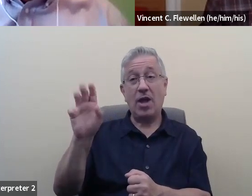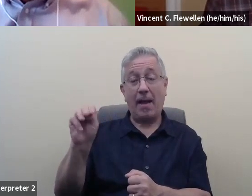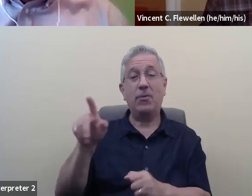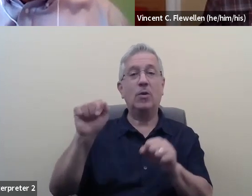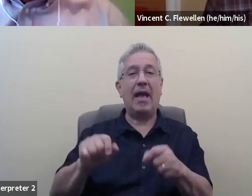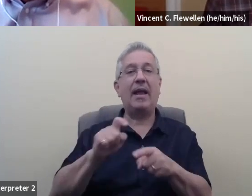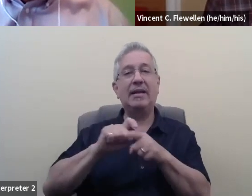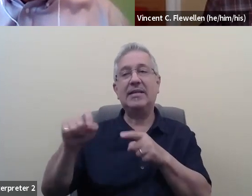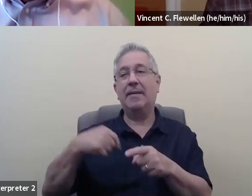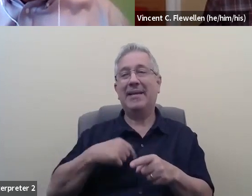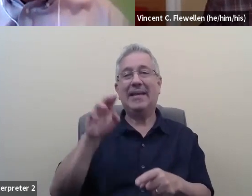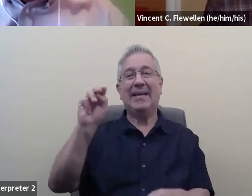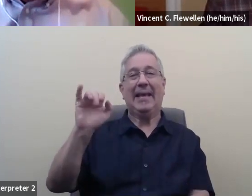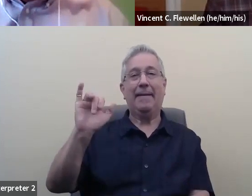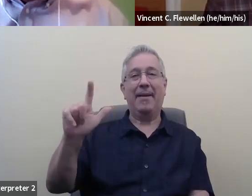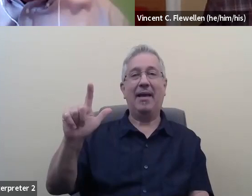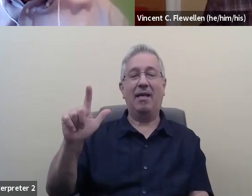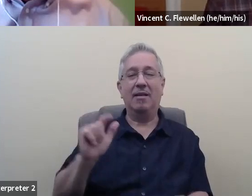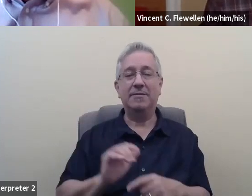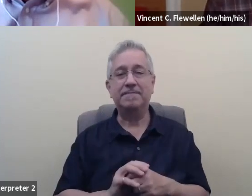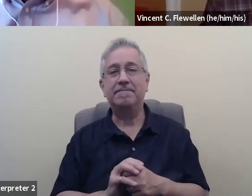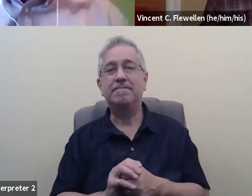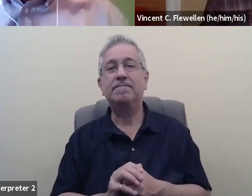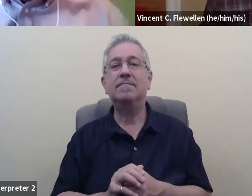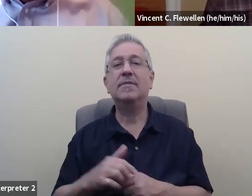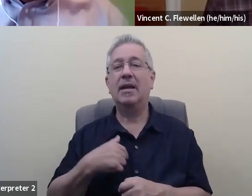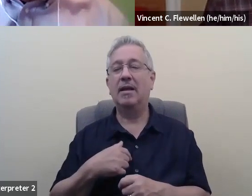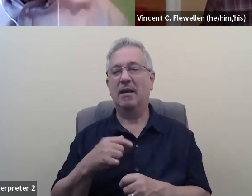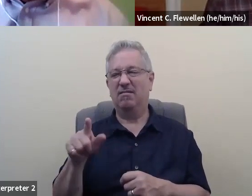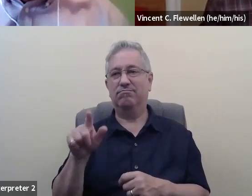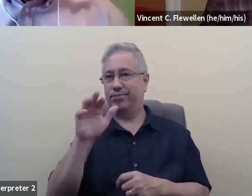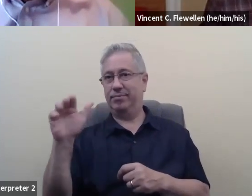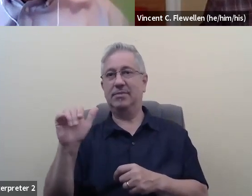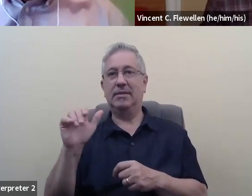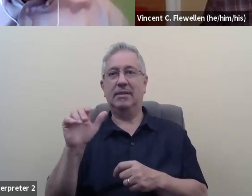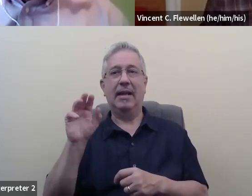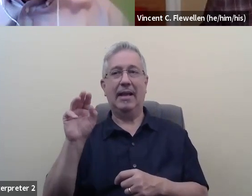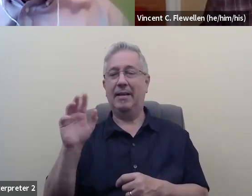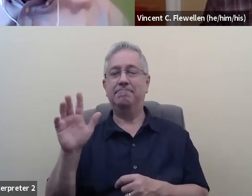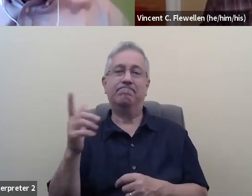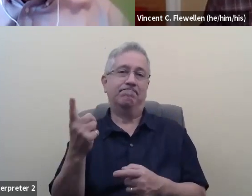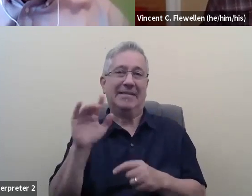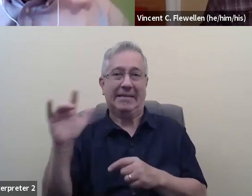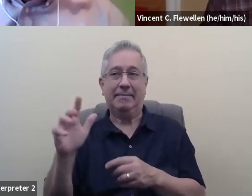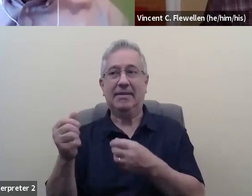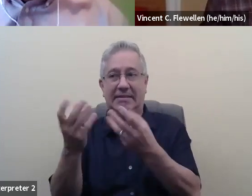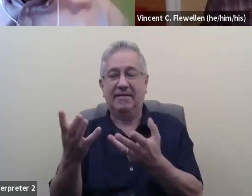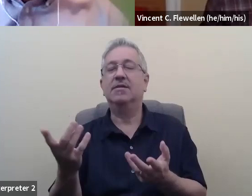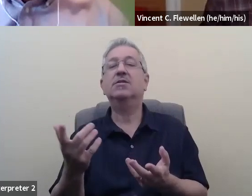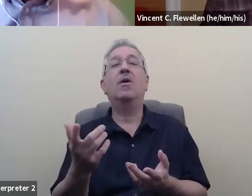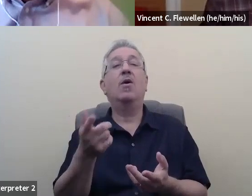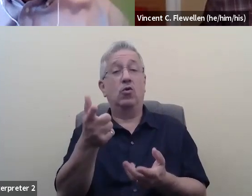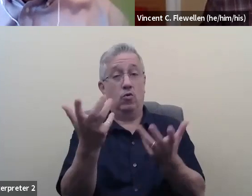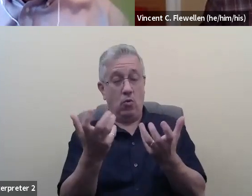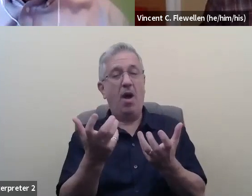angela.cody@MNK, that's Mary Nancy Kite, so MNK.com. So feel free to email